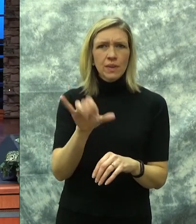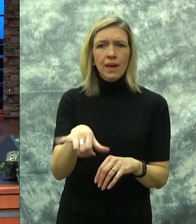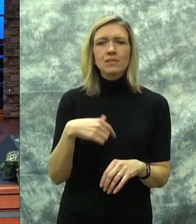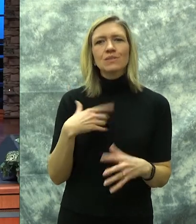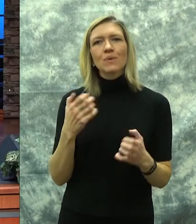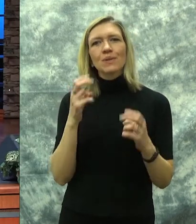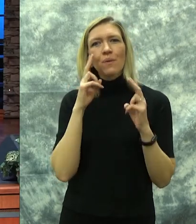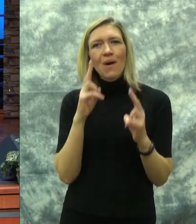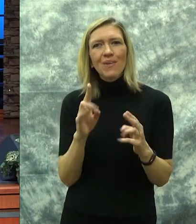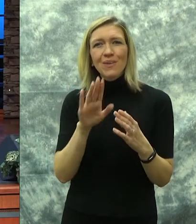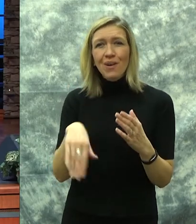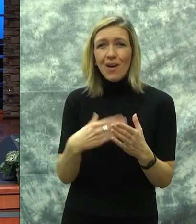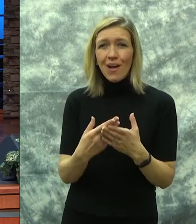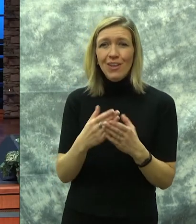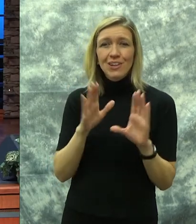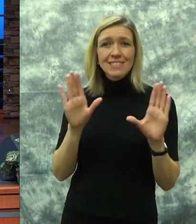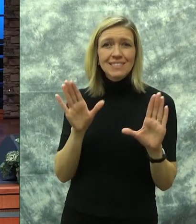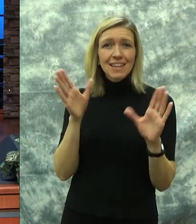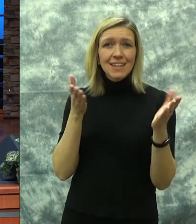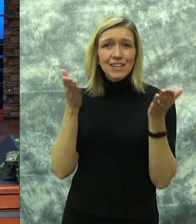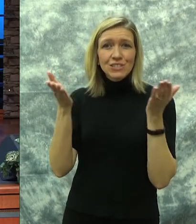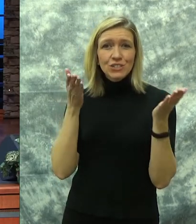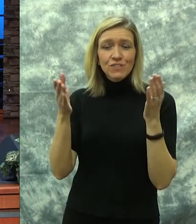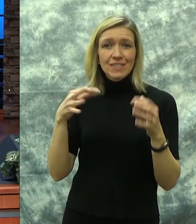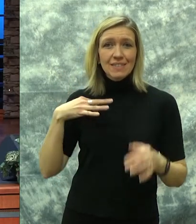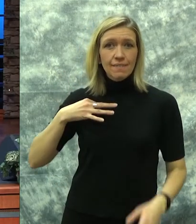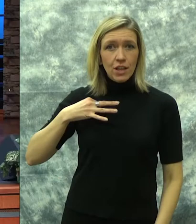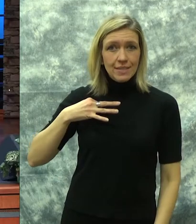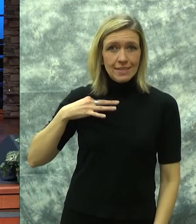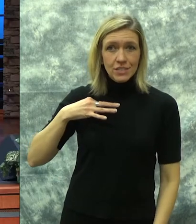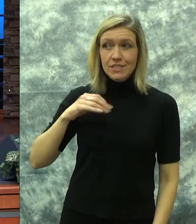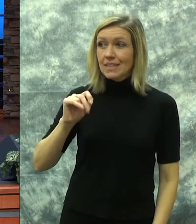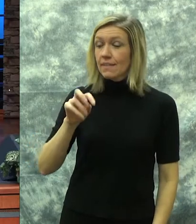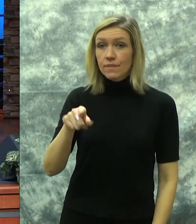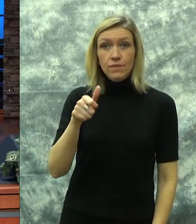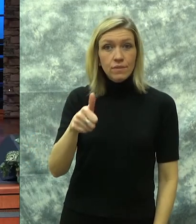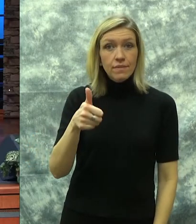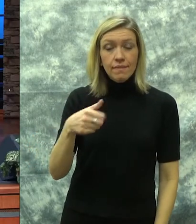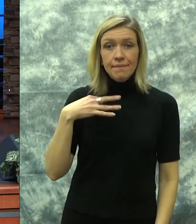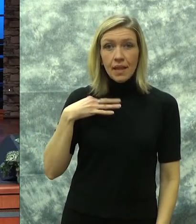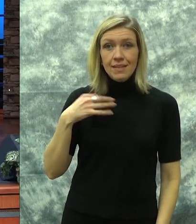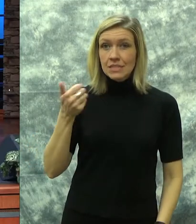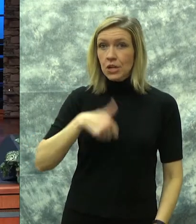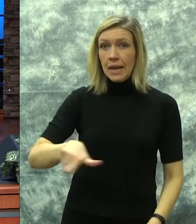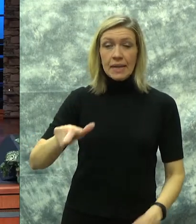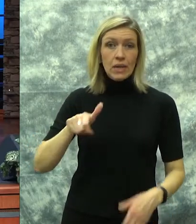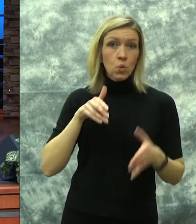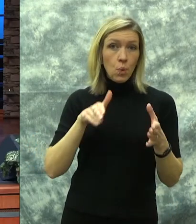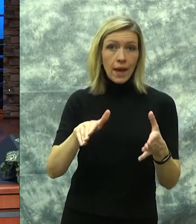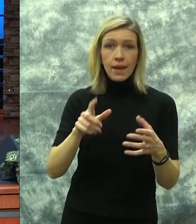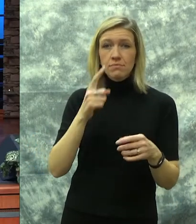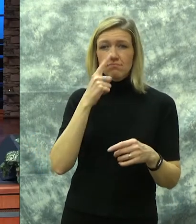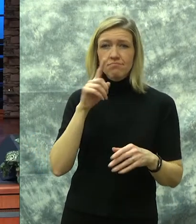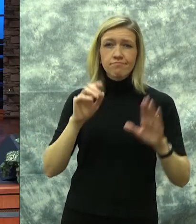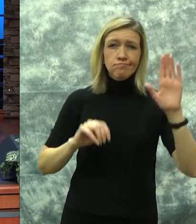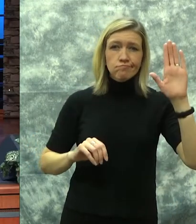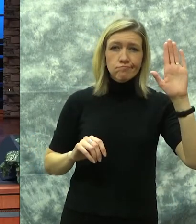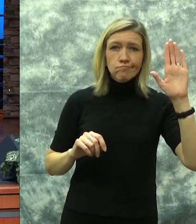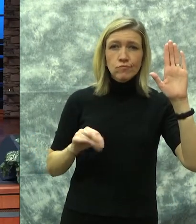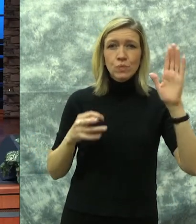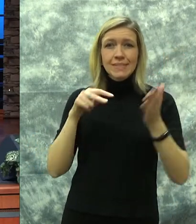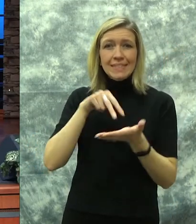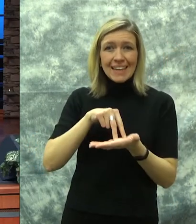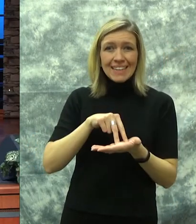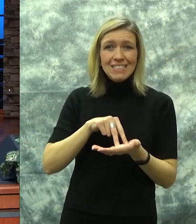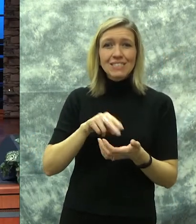service volunteers. So if you volunteer on Sunday in any capacity, will you just raise your hand or stand up so we can acknowledge you, whether you're a greeter, an usher,